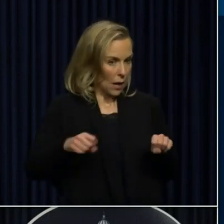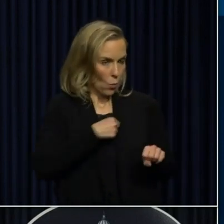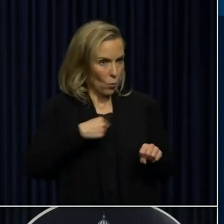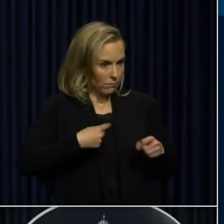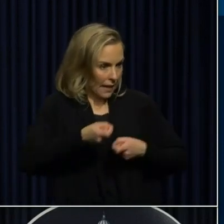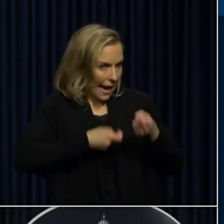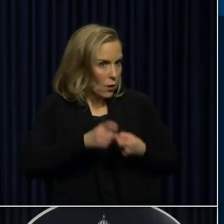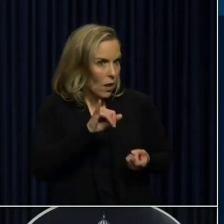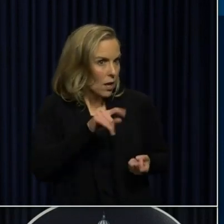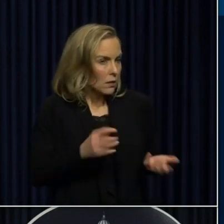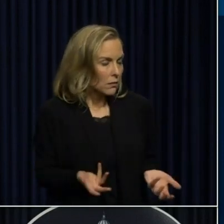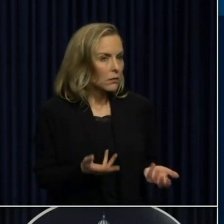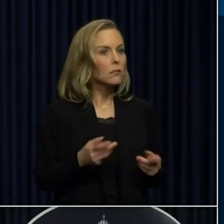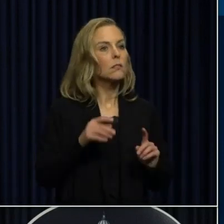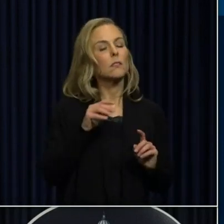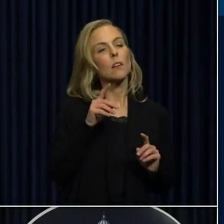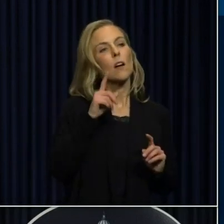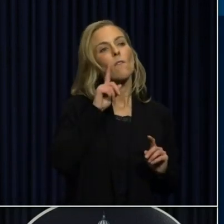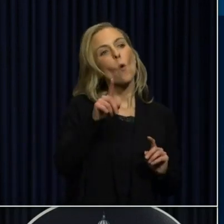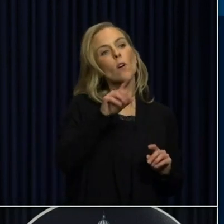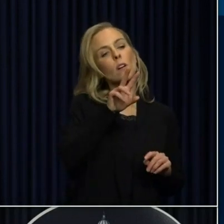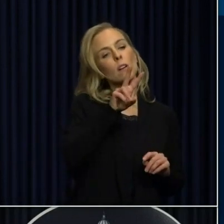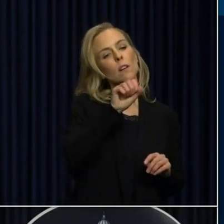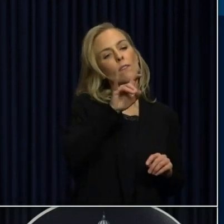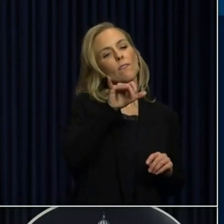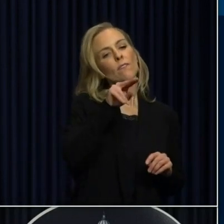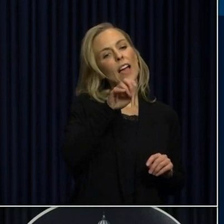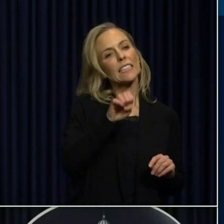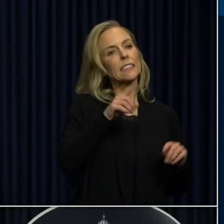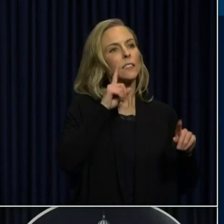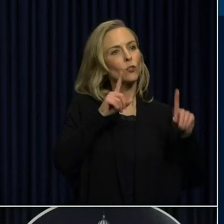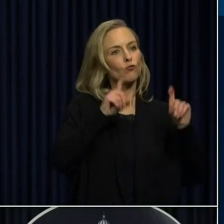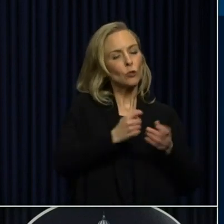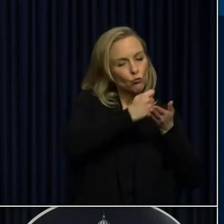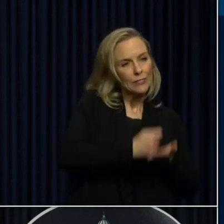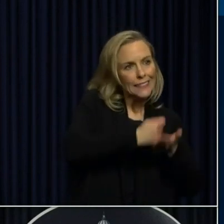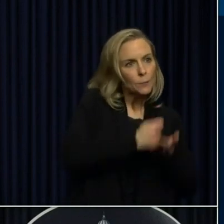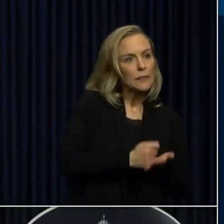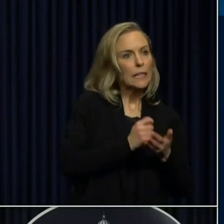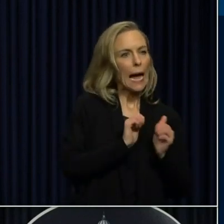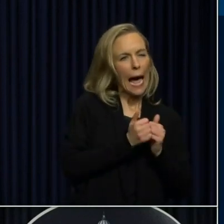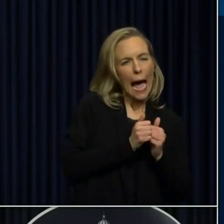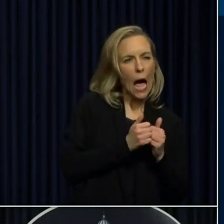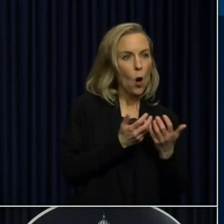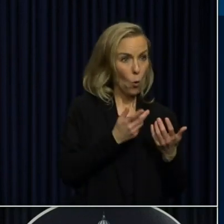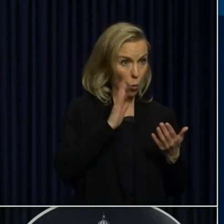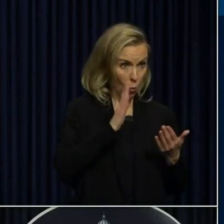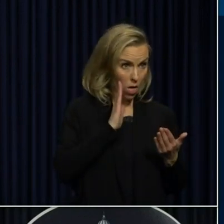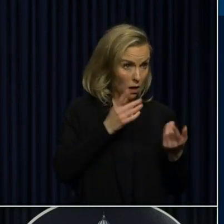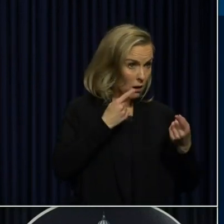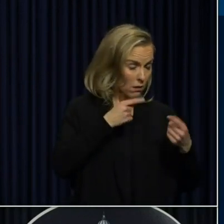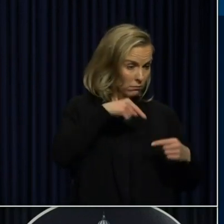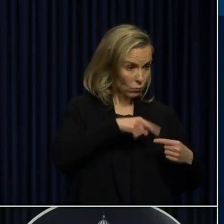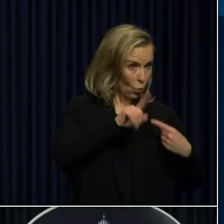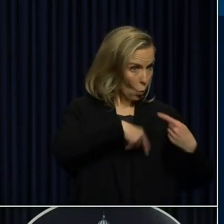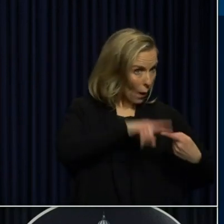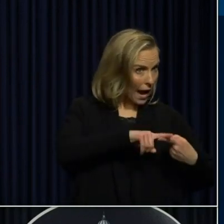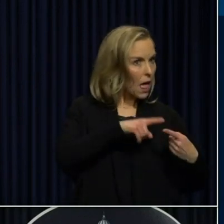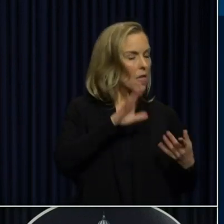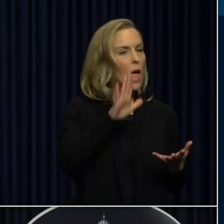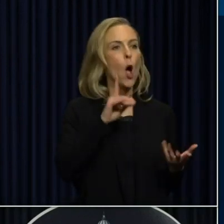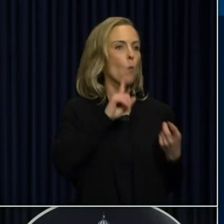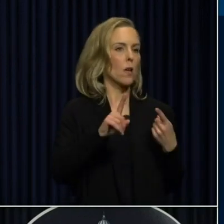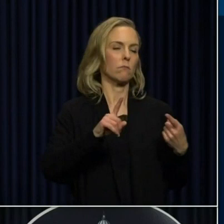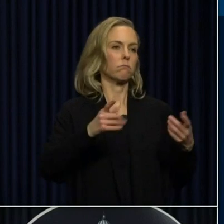And then the status of a vaccine and treatment. As we get closer to that, obviously that changes the whole ball game, right? We know this will